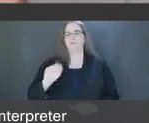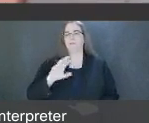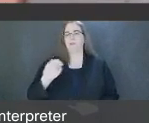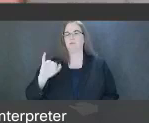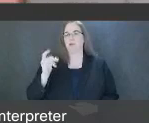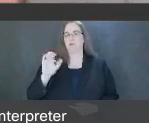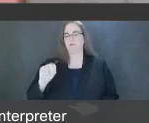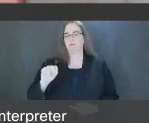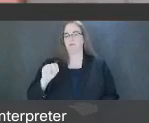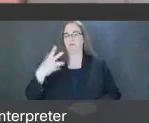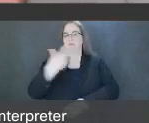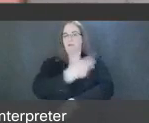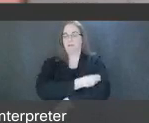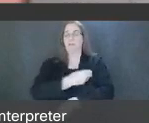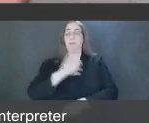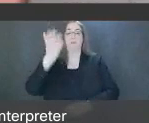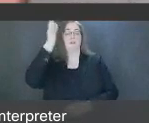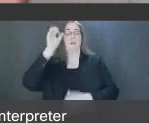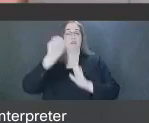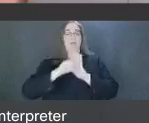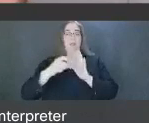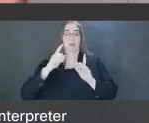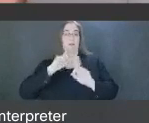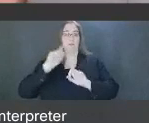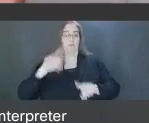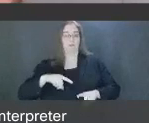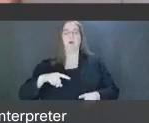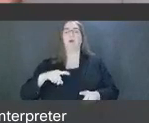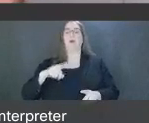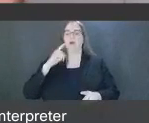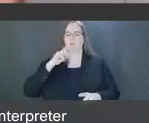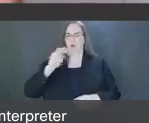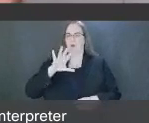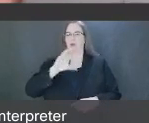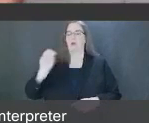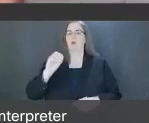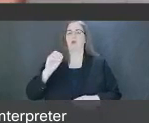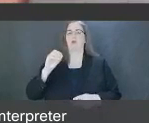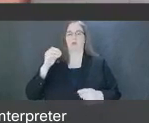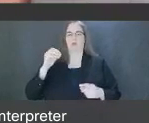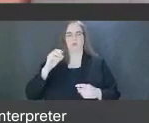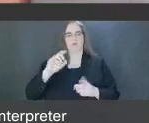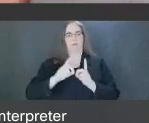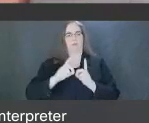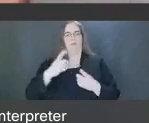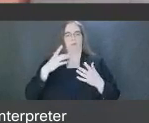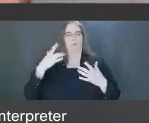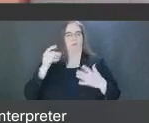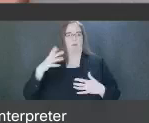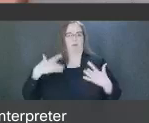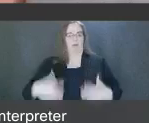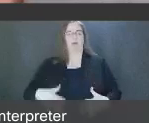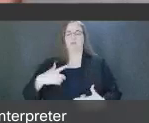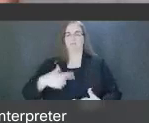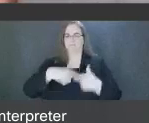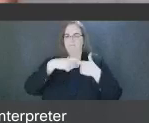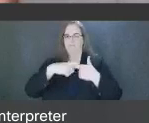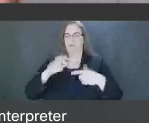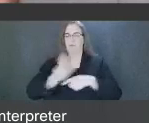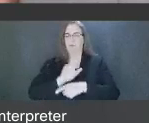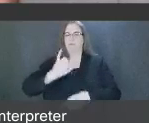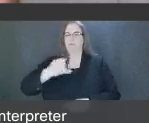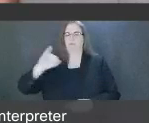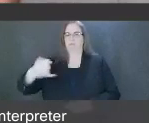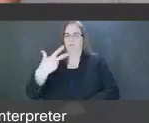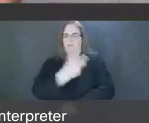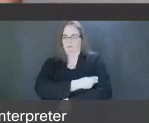federal and state directives, the Montgomery County Office of Public Health has paused the use of the Johnson & Johnson COVID-19 vaccine